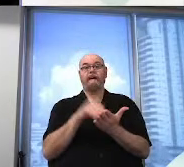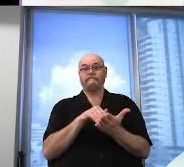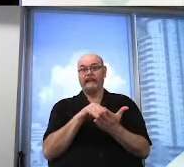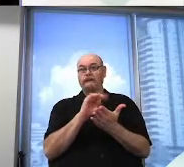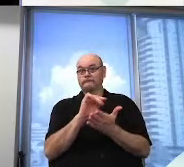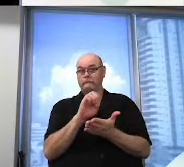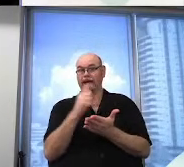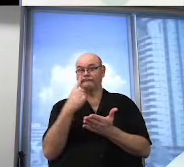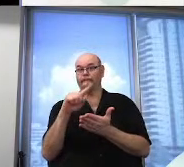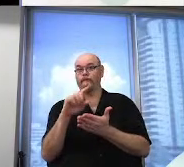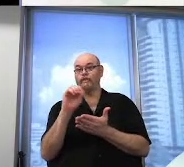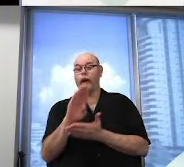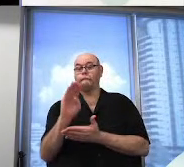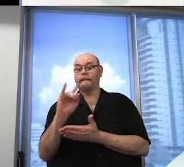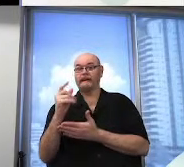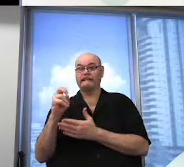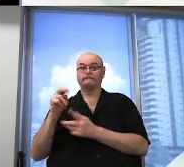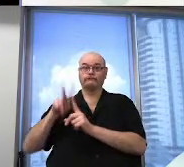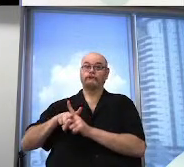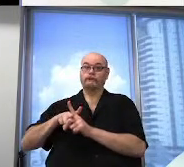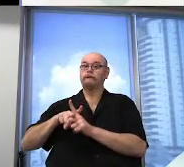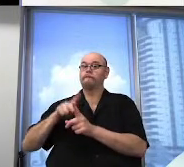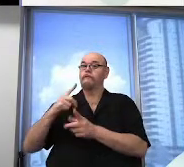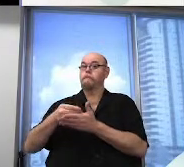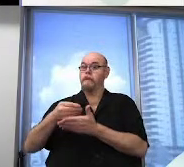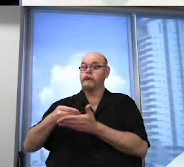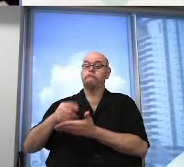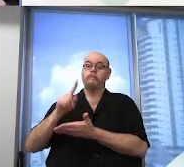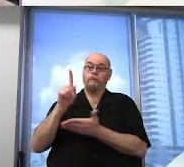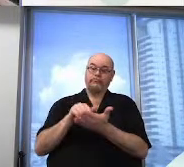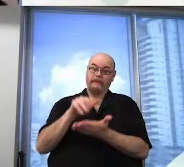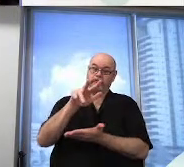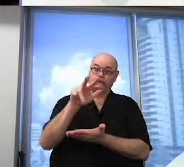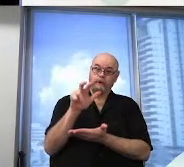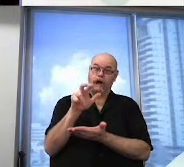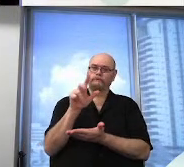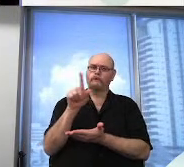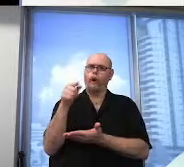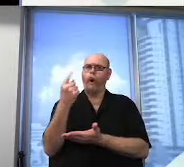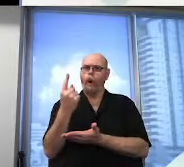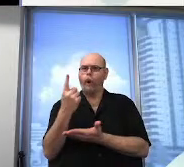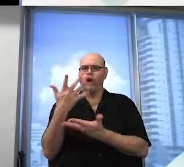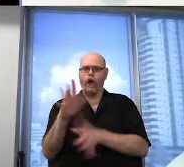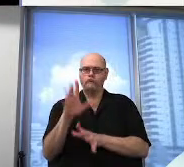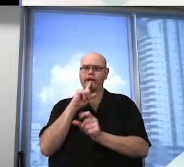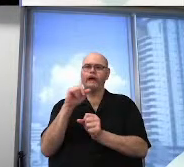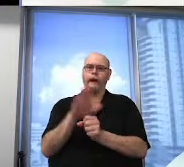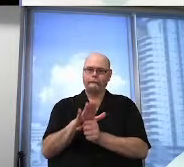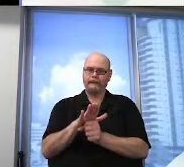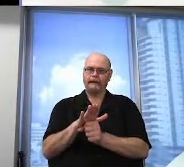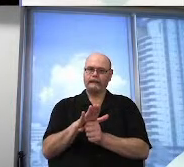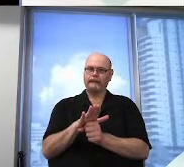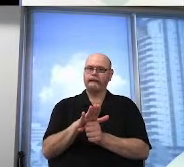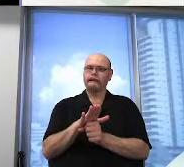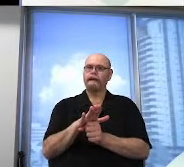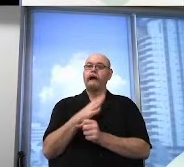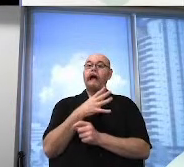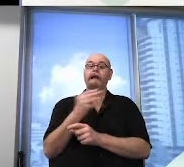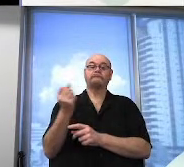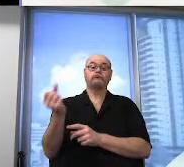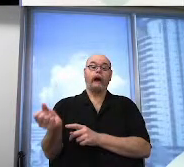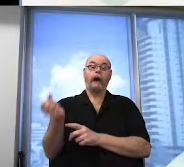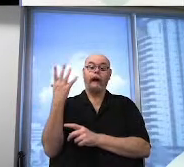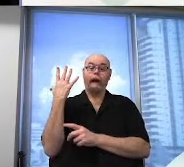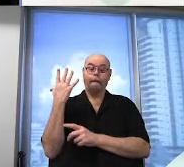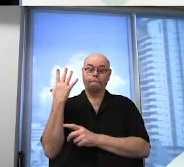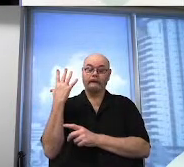miles or more on the obligation processes, for which 1,300 are only obligated. So if your question